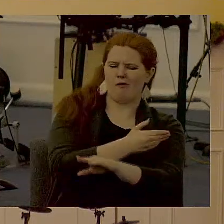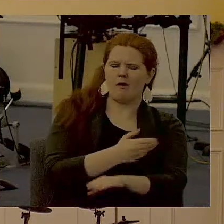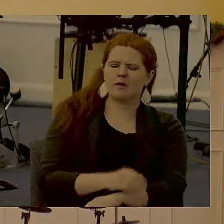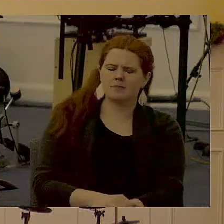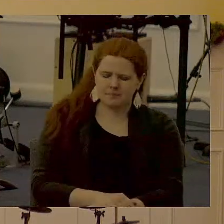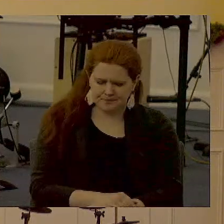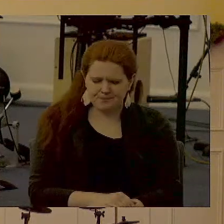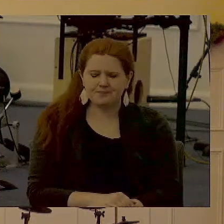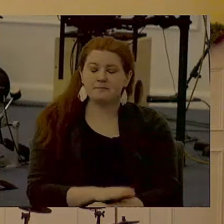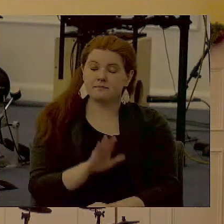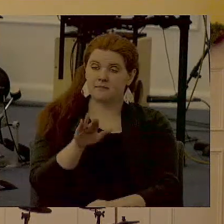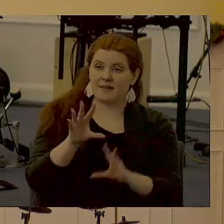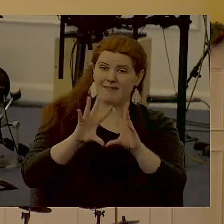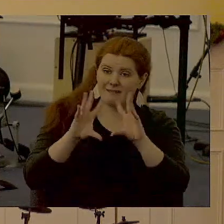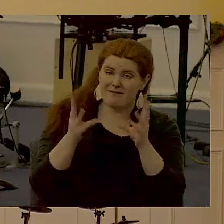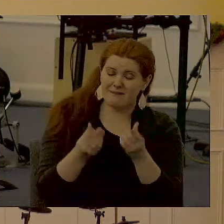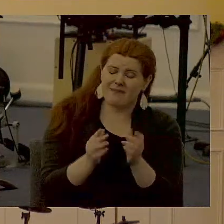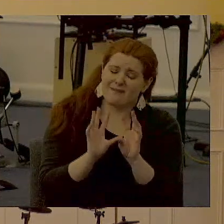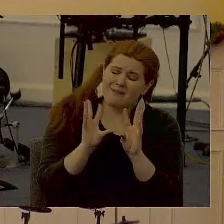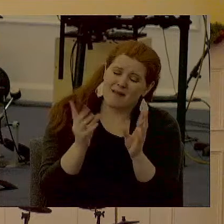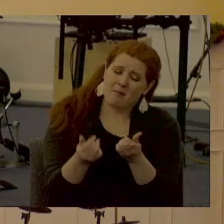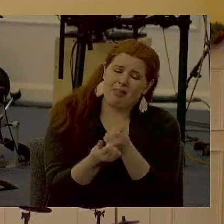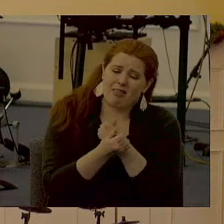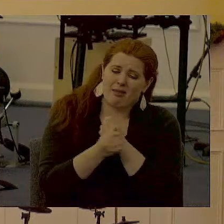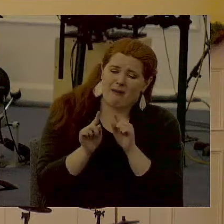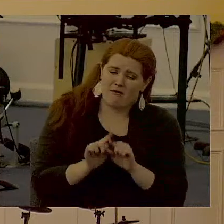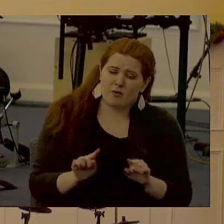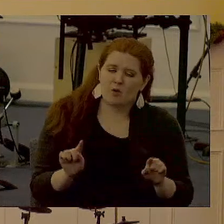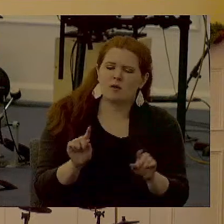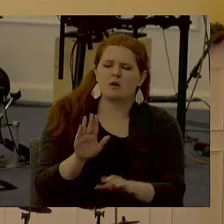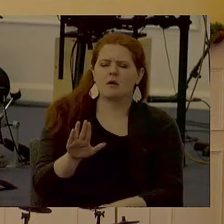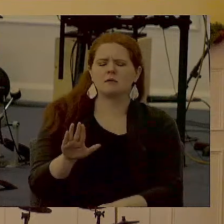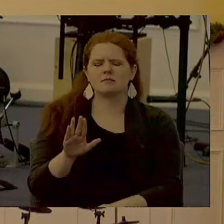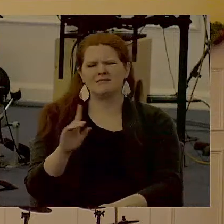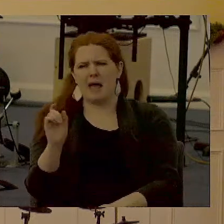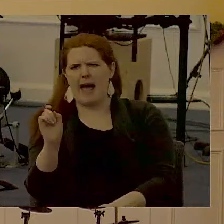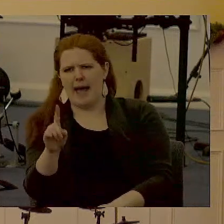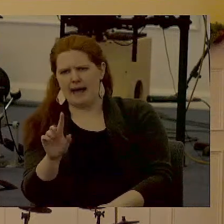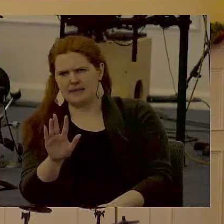I bet that you have family that love you. Let me ask you,